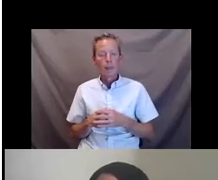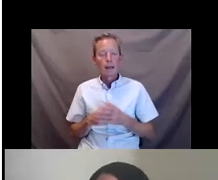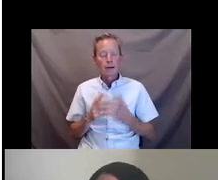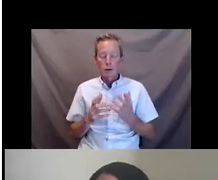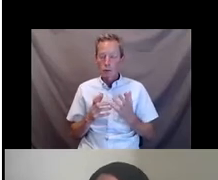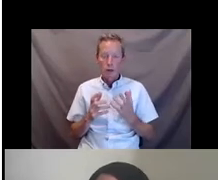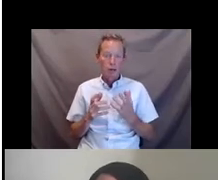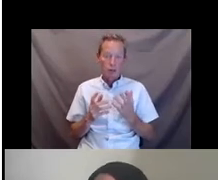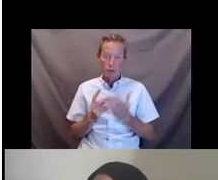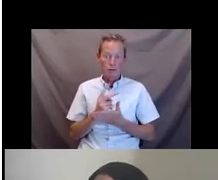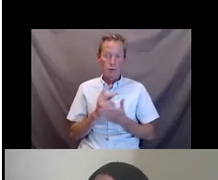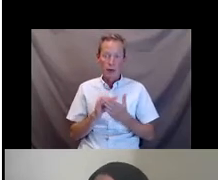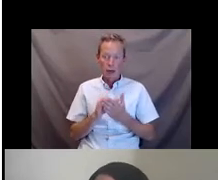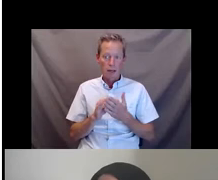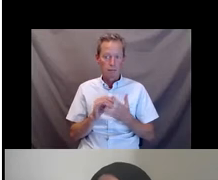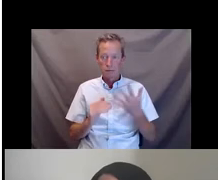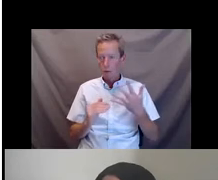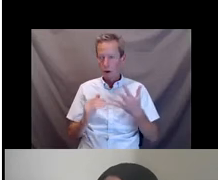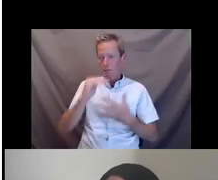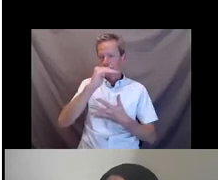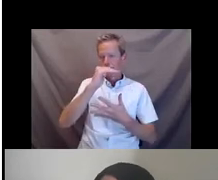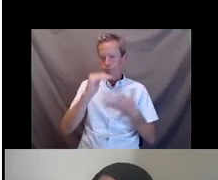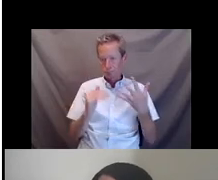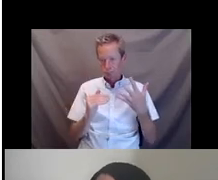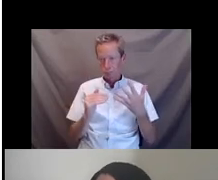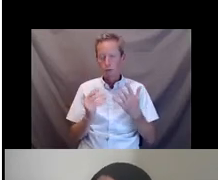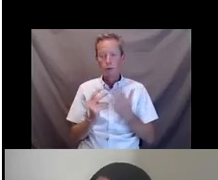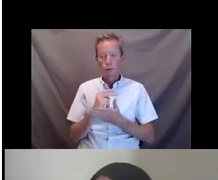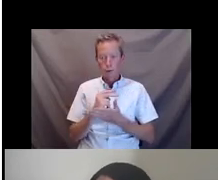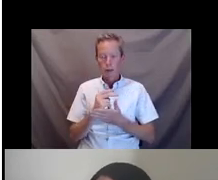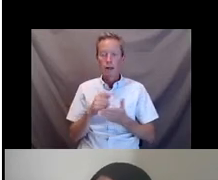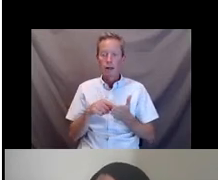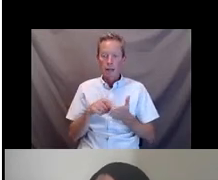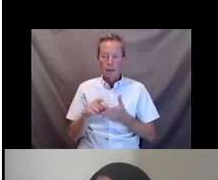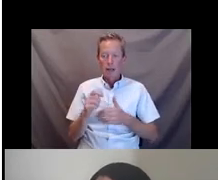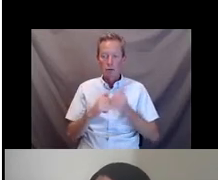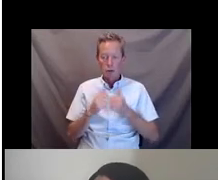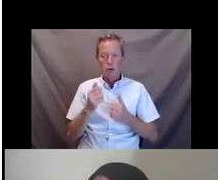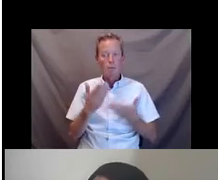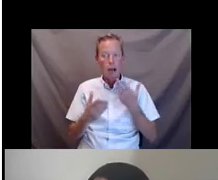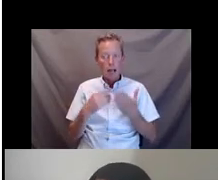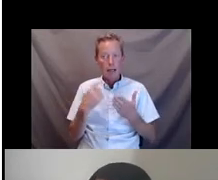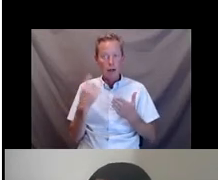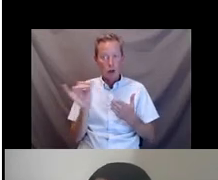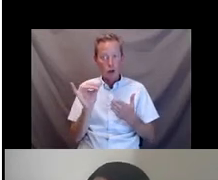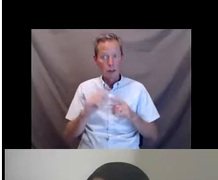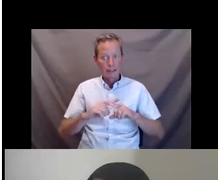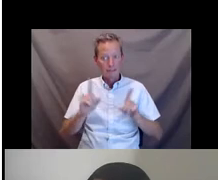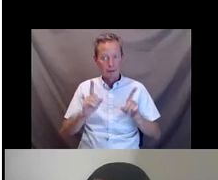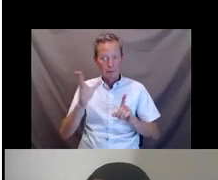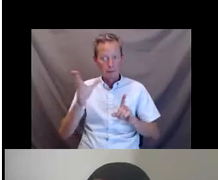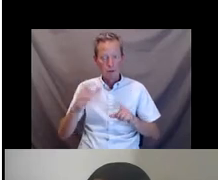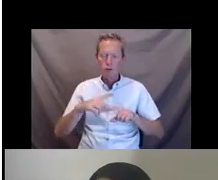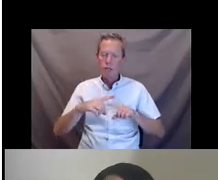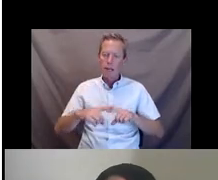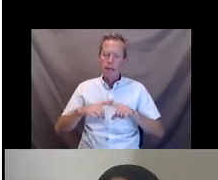idea of what our pay structure is now can look very different depending on the results of our job structure and leveling